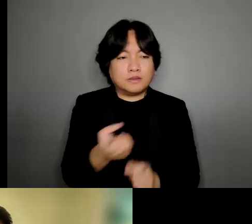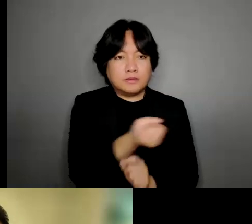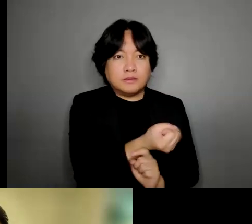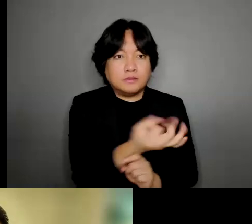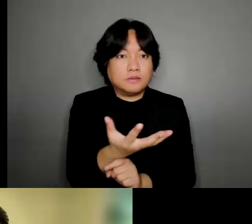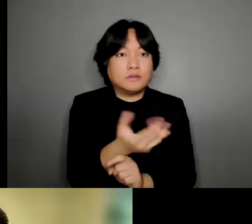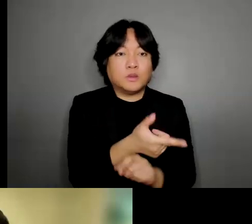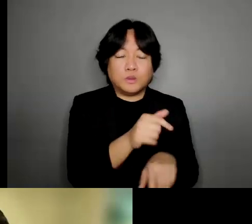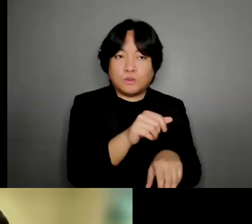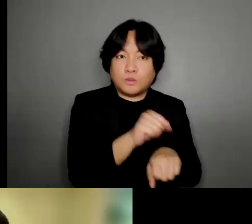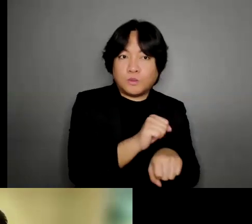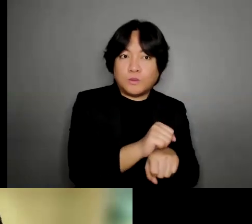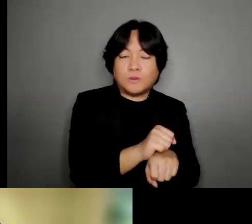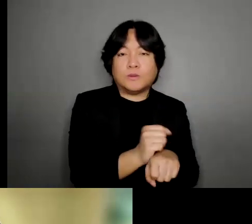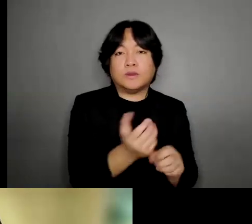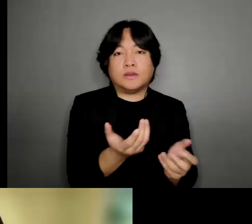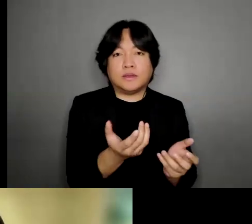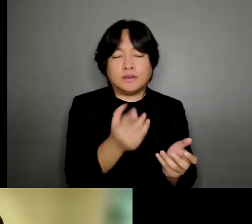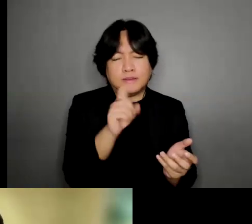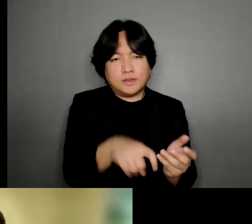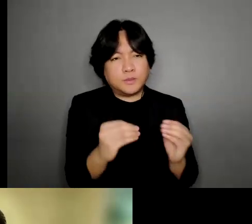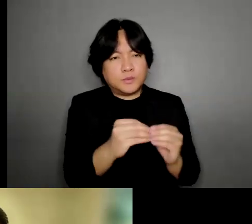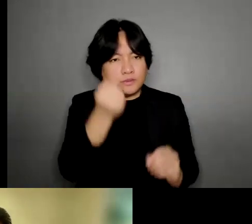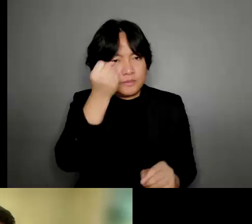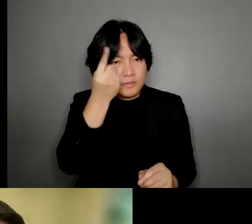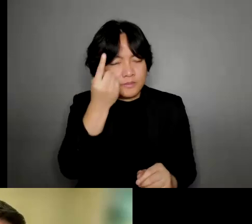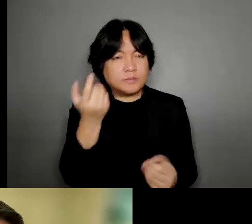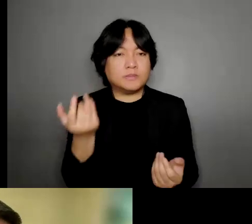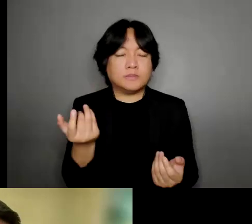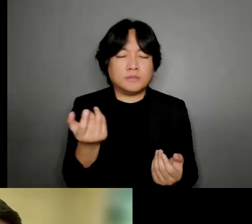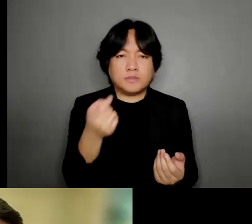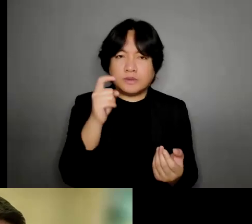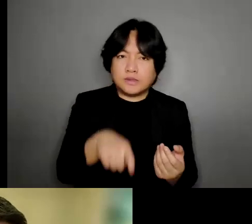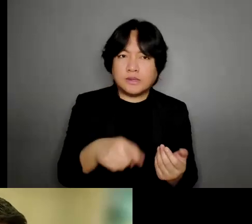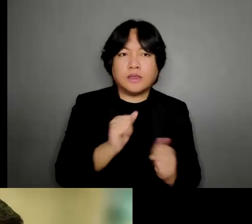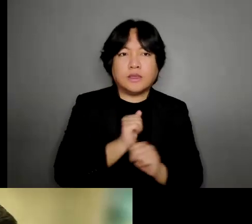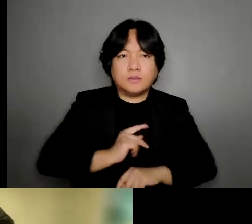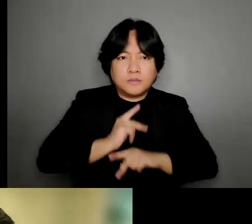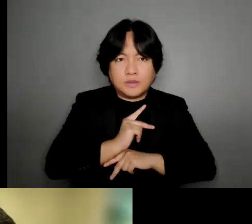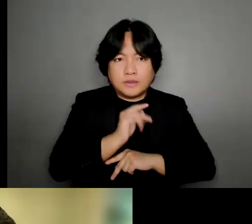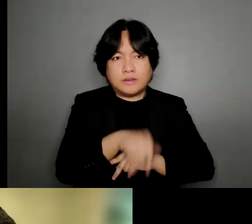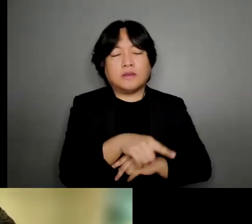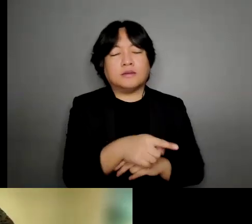work, being able to understand it, being able to appreciate it.